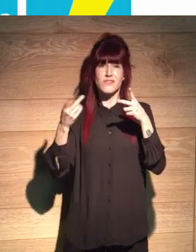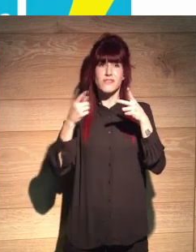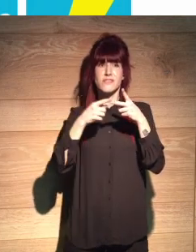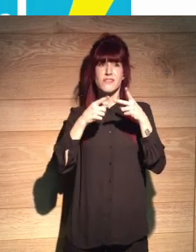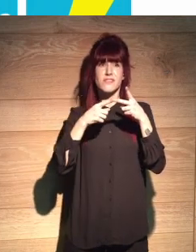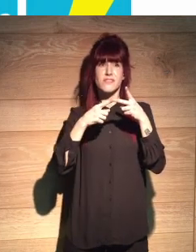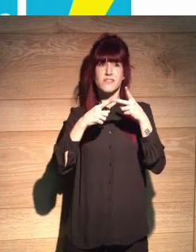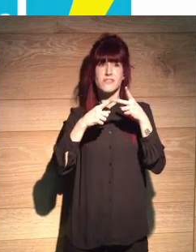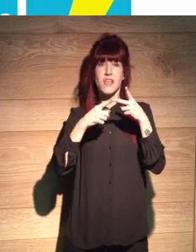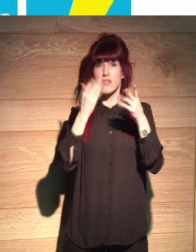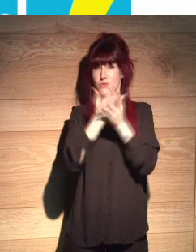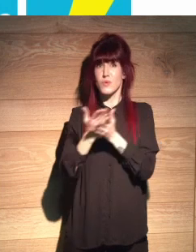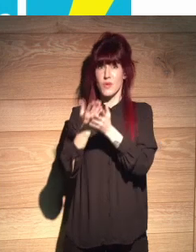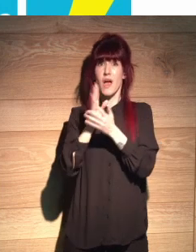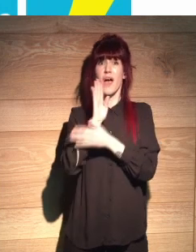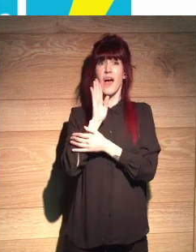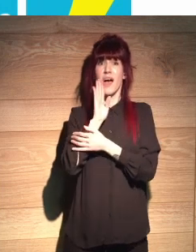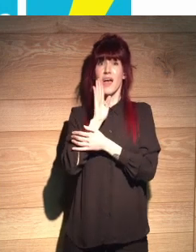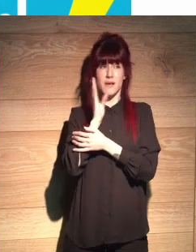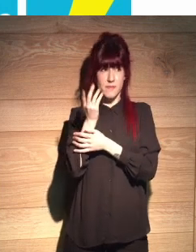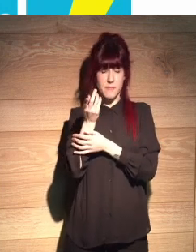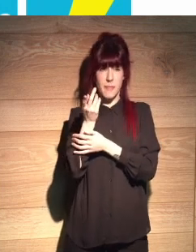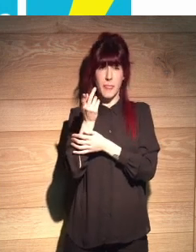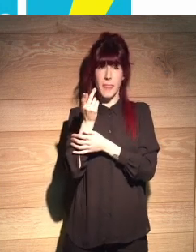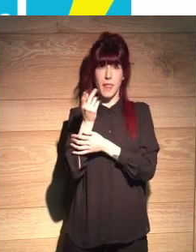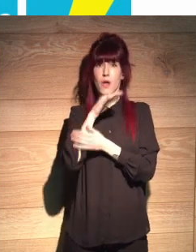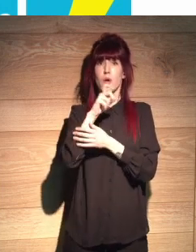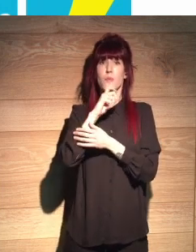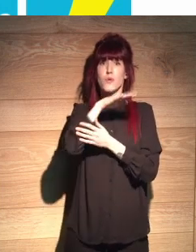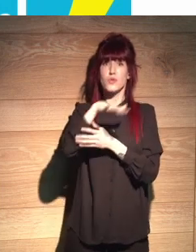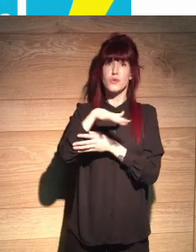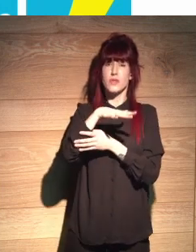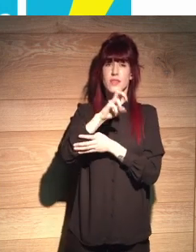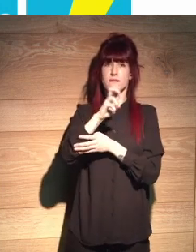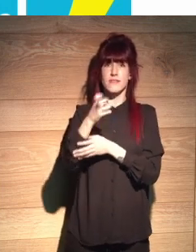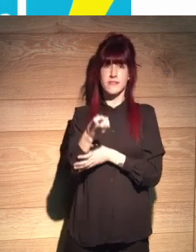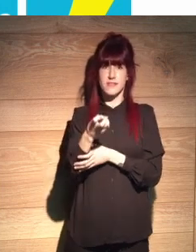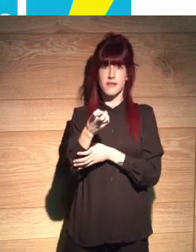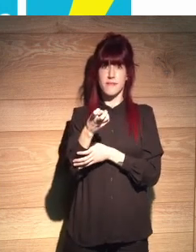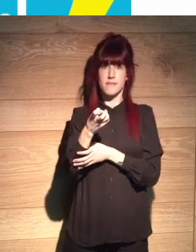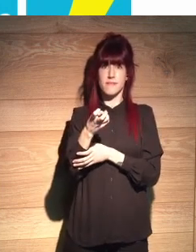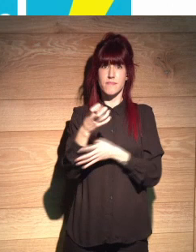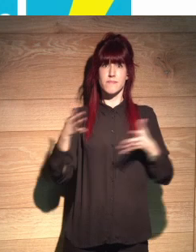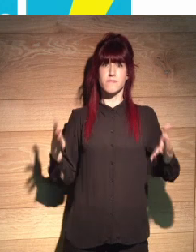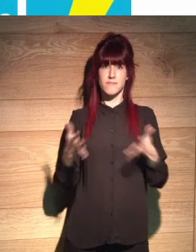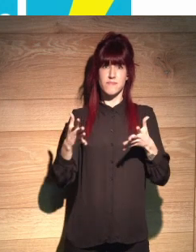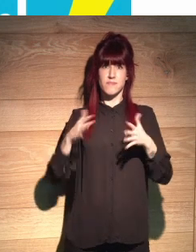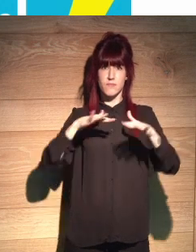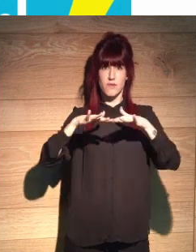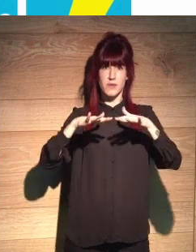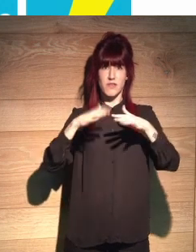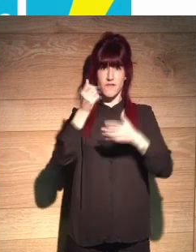study that I presented earlier, How and Where Diversity Drives Financial Performance, since I think it's very important